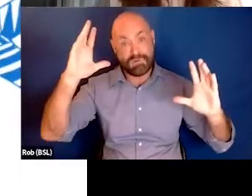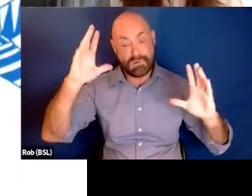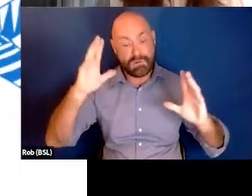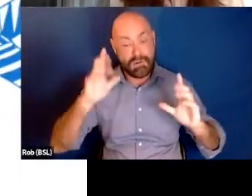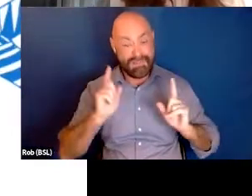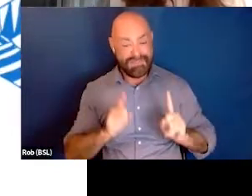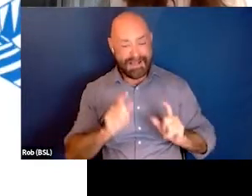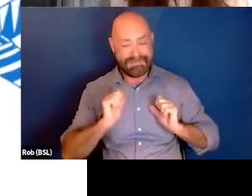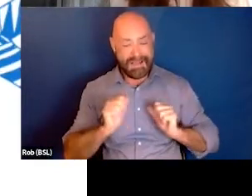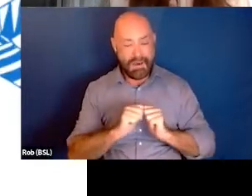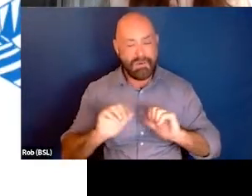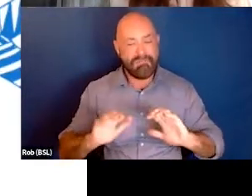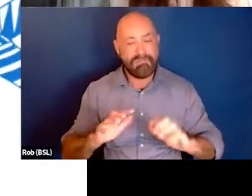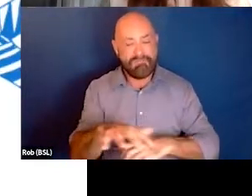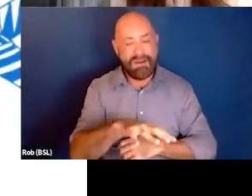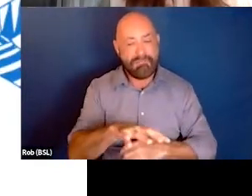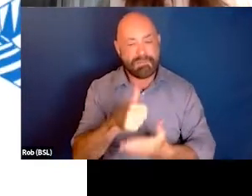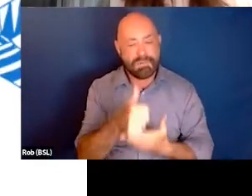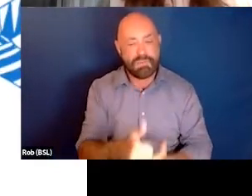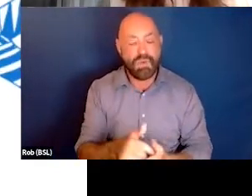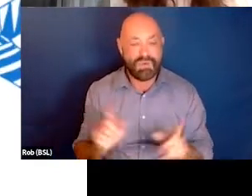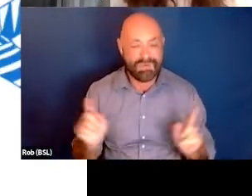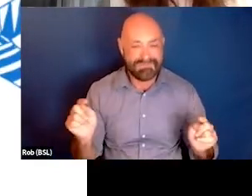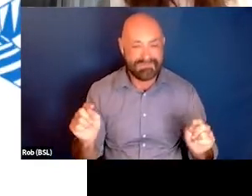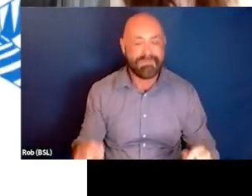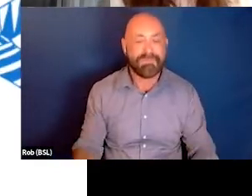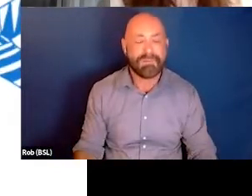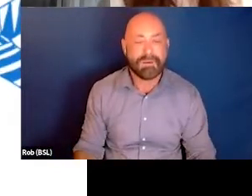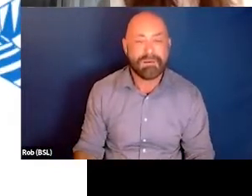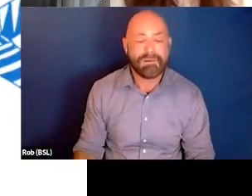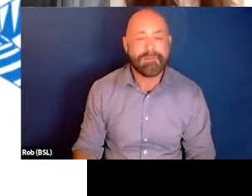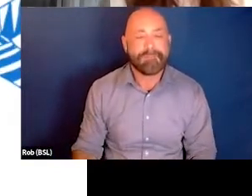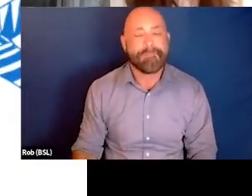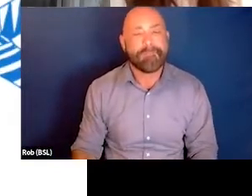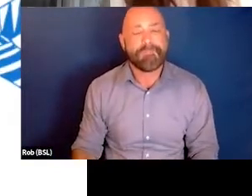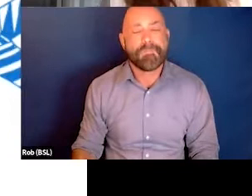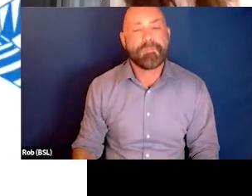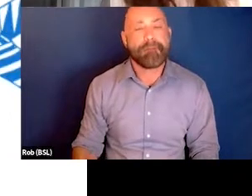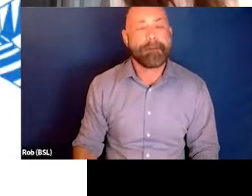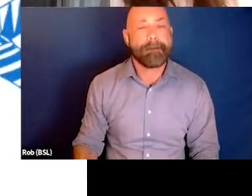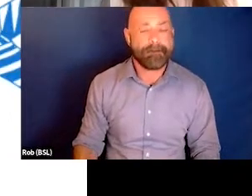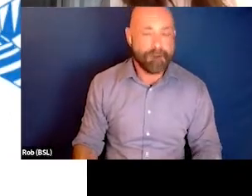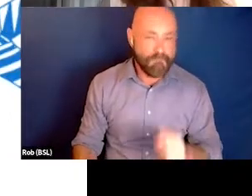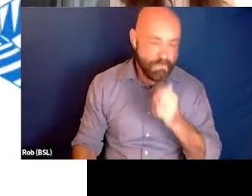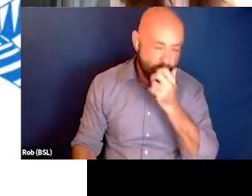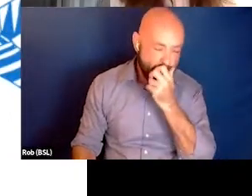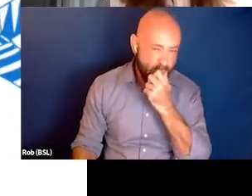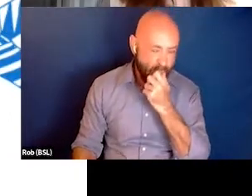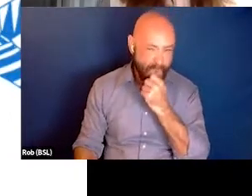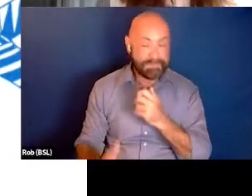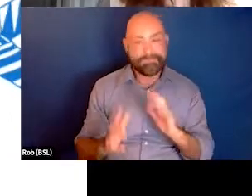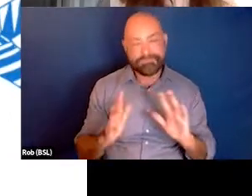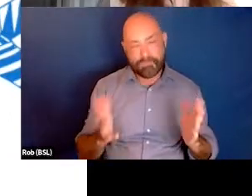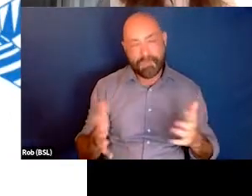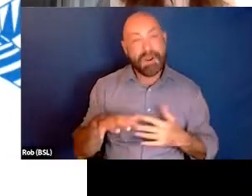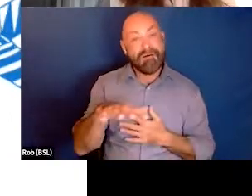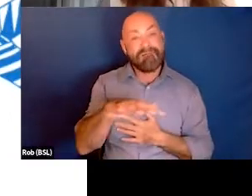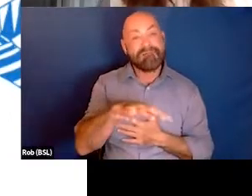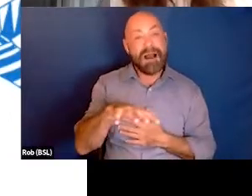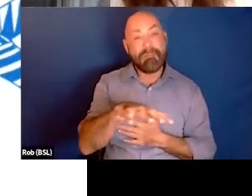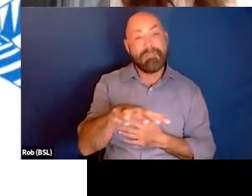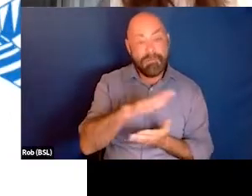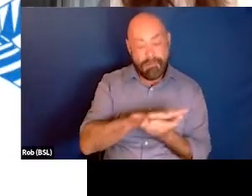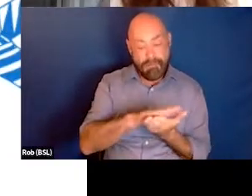system. So, as you might expect, we would emphasise that family hubs need to use